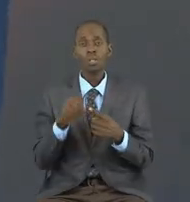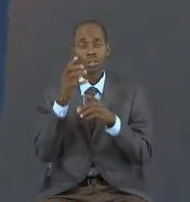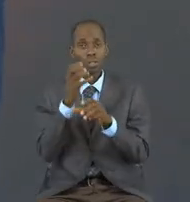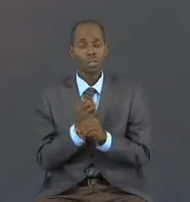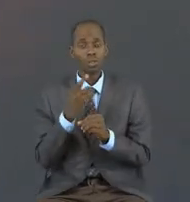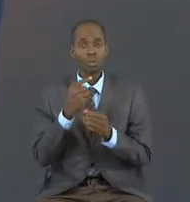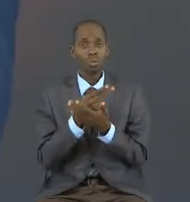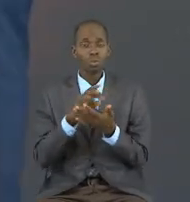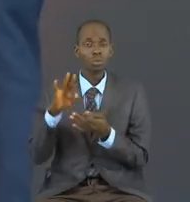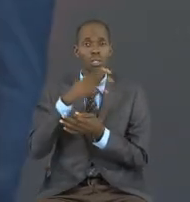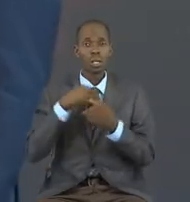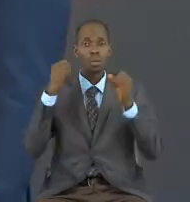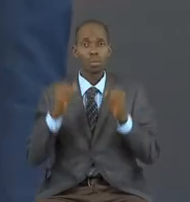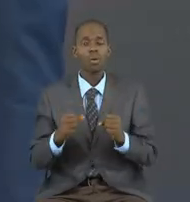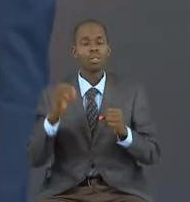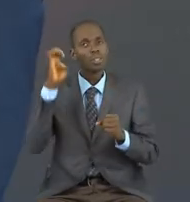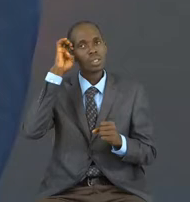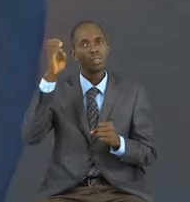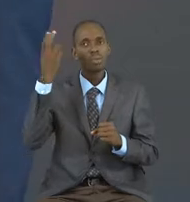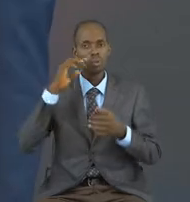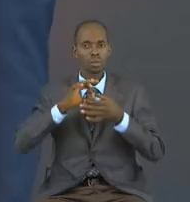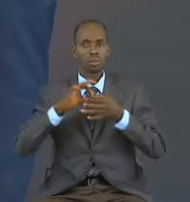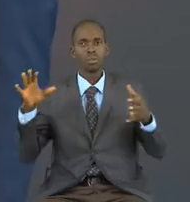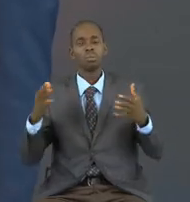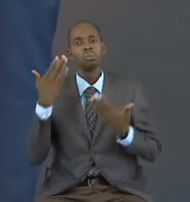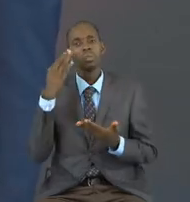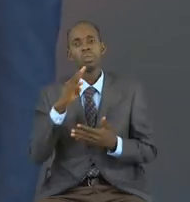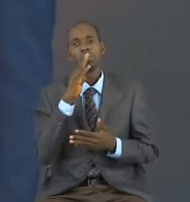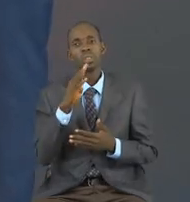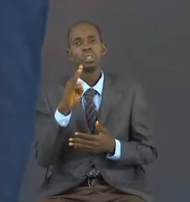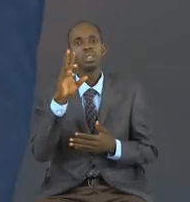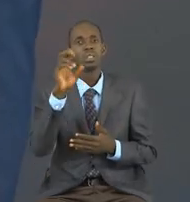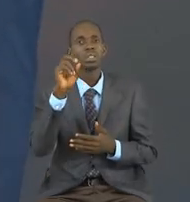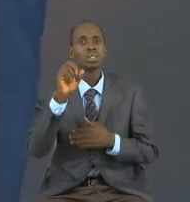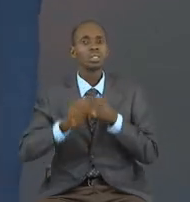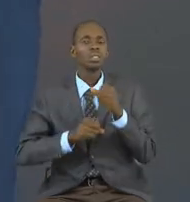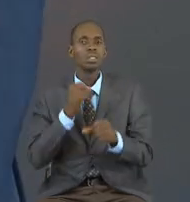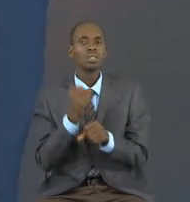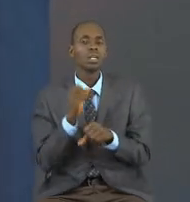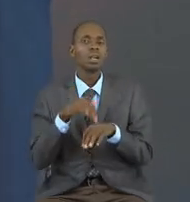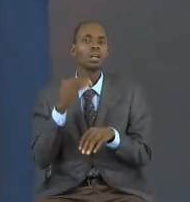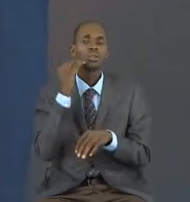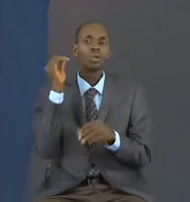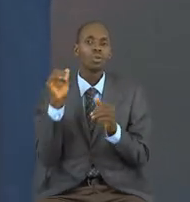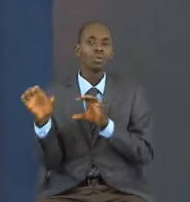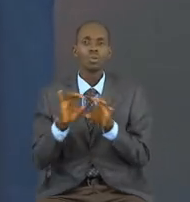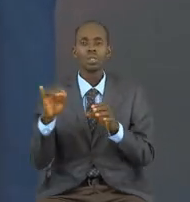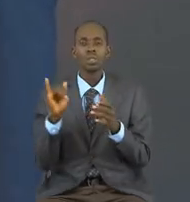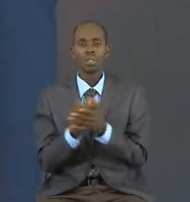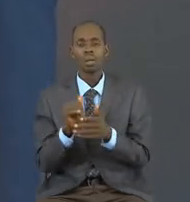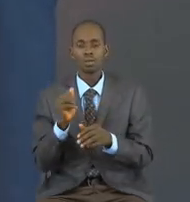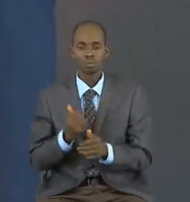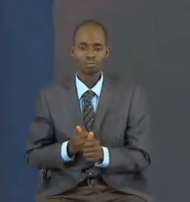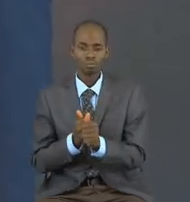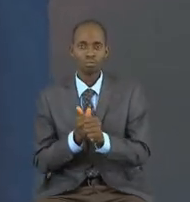released. It's been 30 years at home with the carpentry work. But now the Holy Ghost